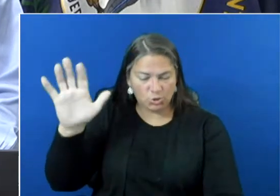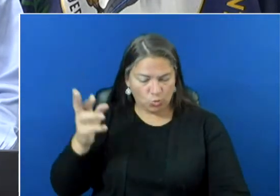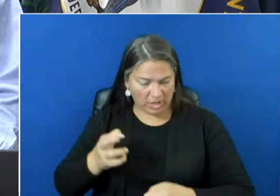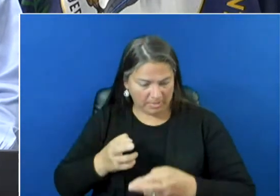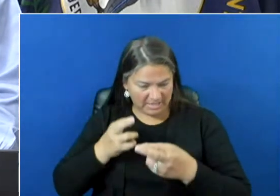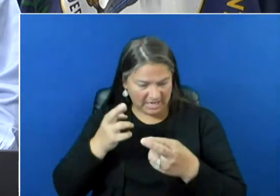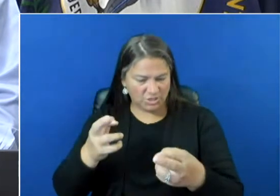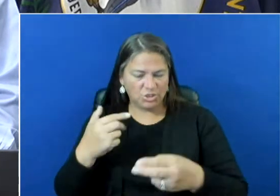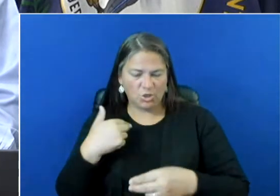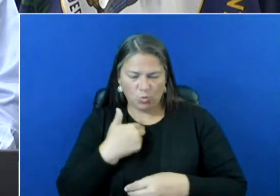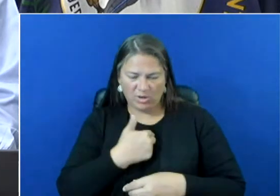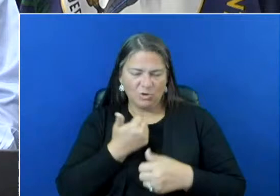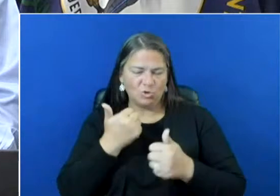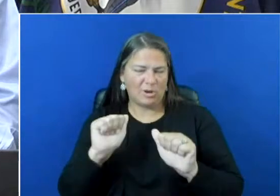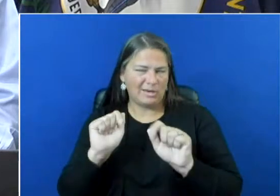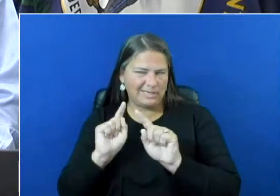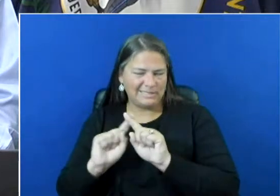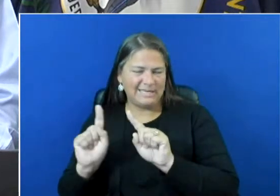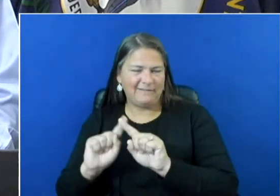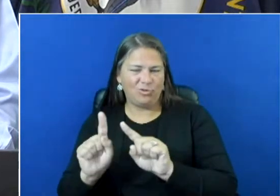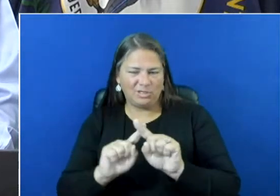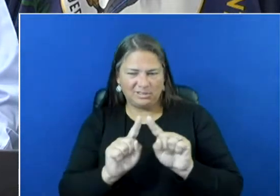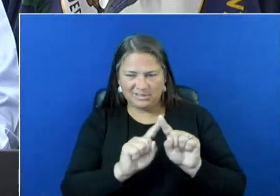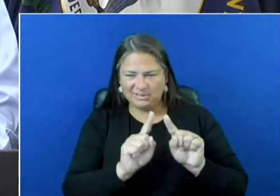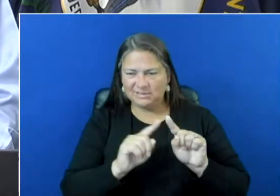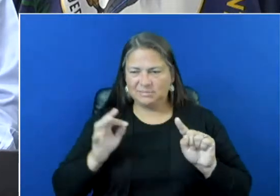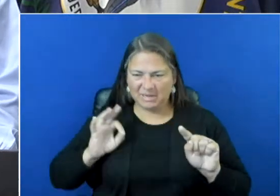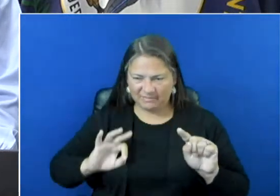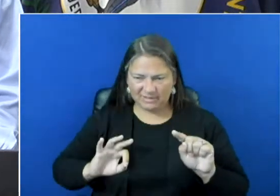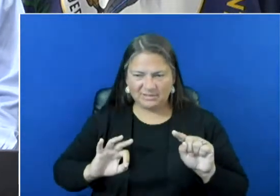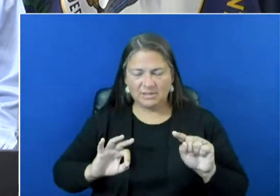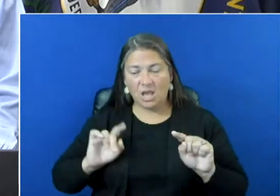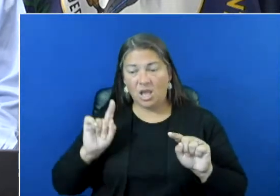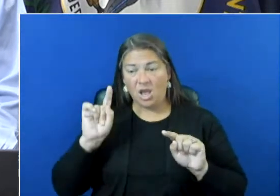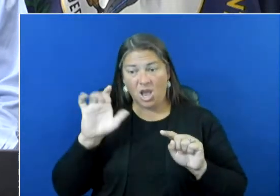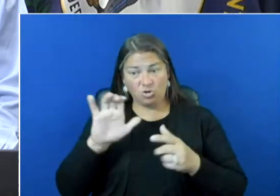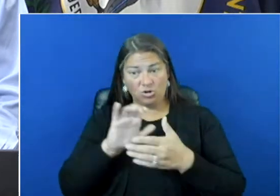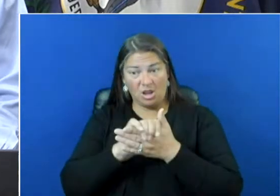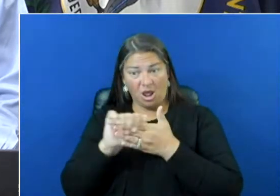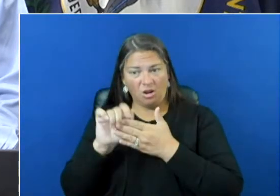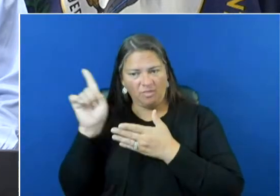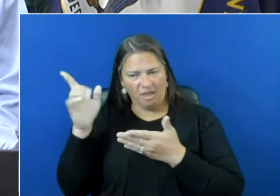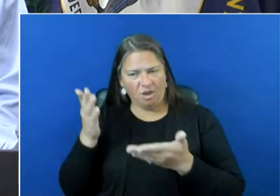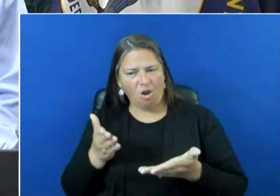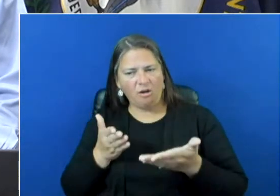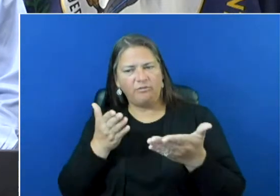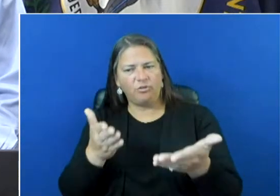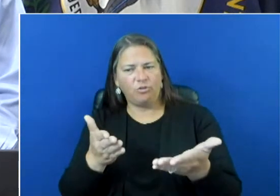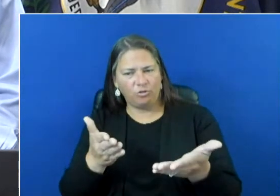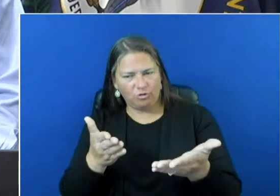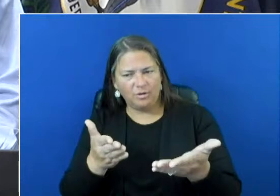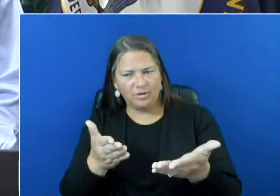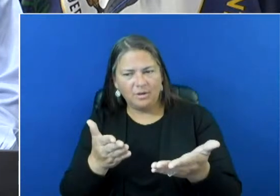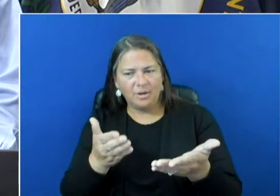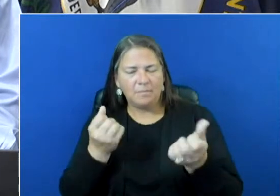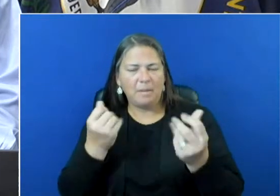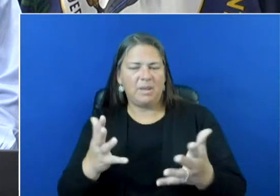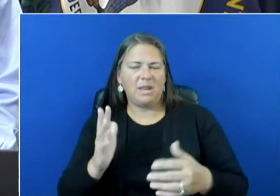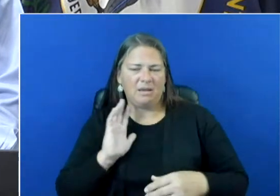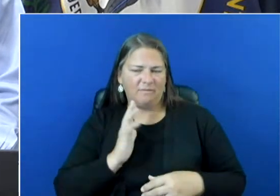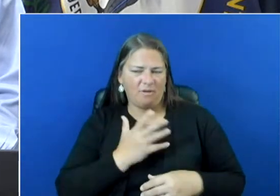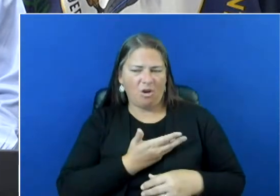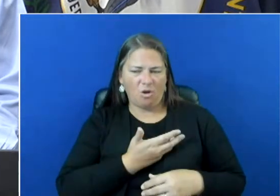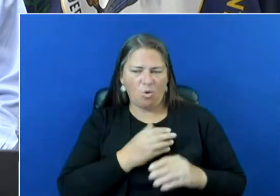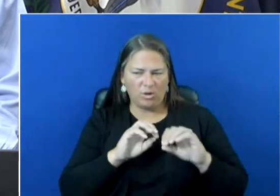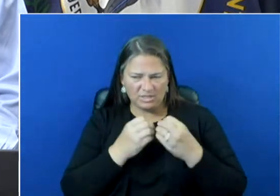different types of incentives, and in fact, $100 is being offered by many of our managed care organizations to their members